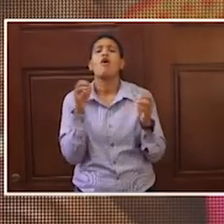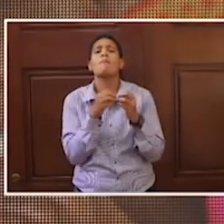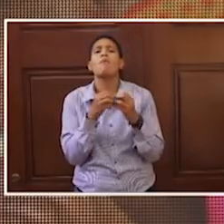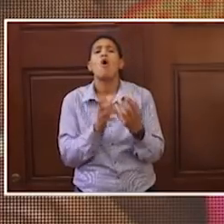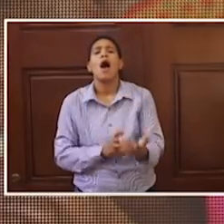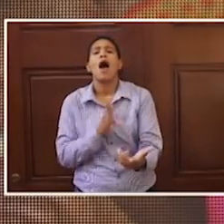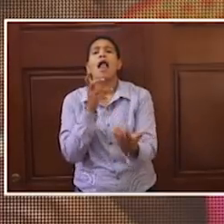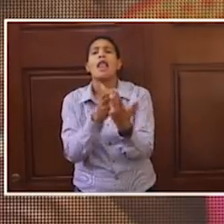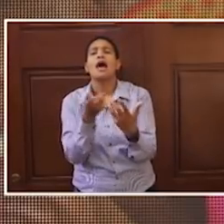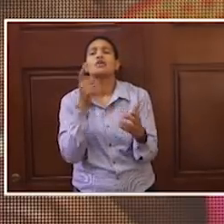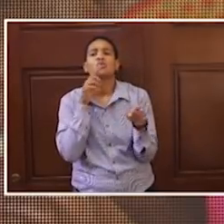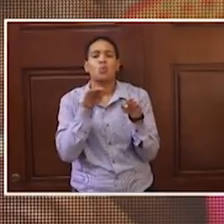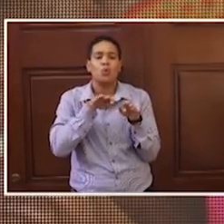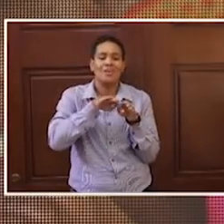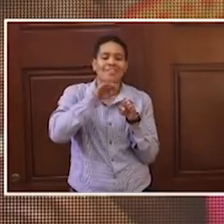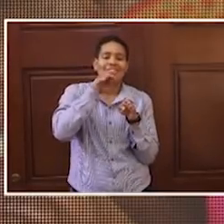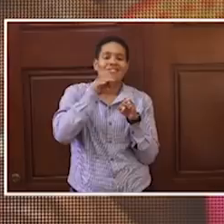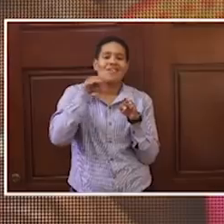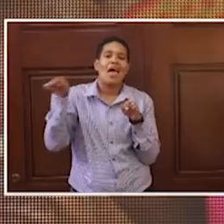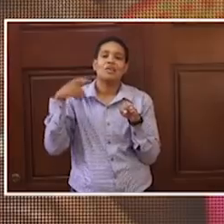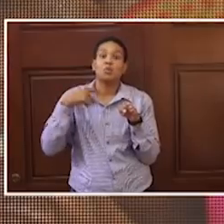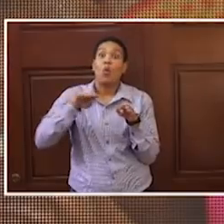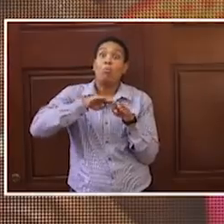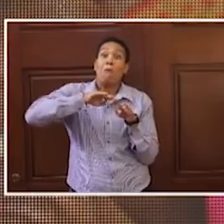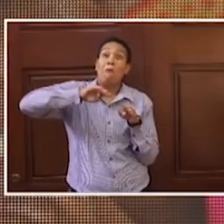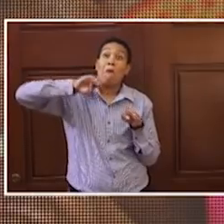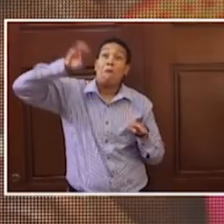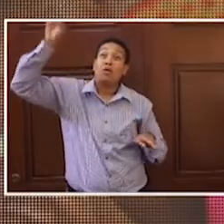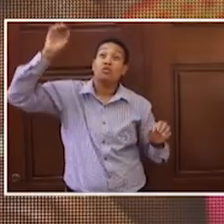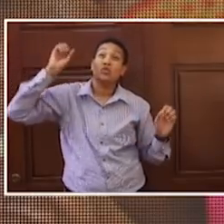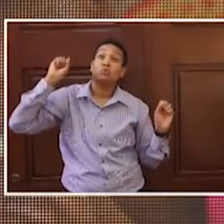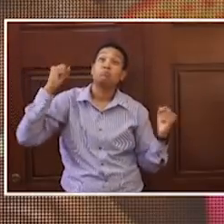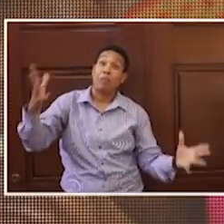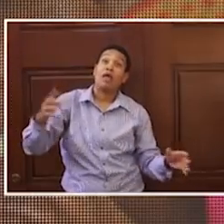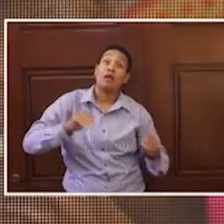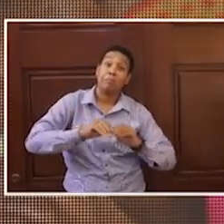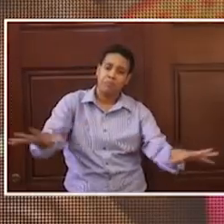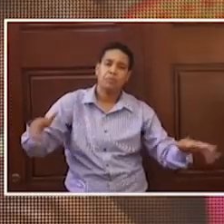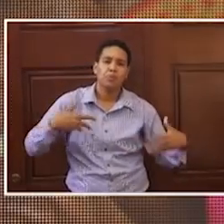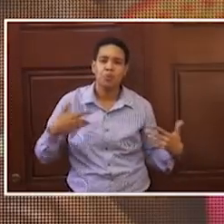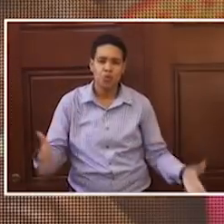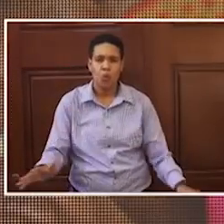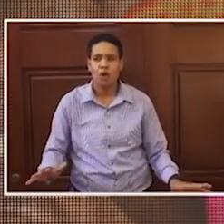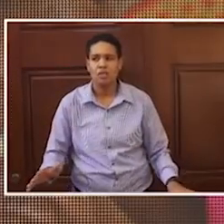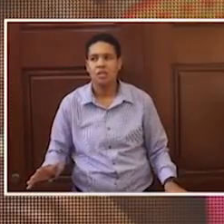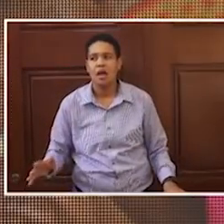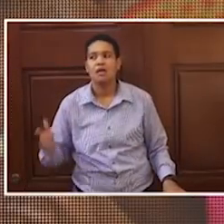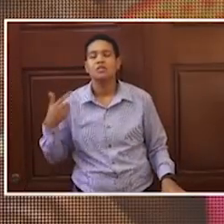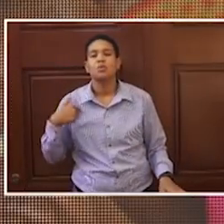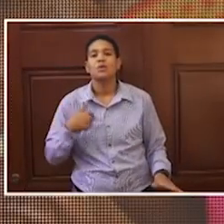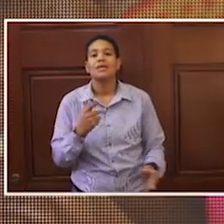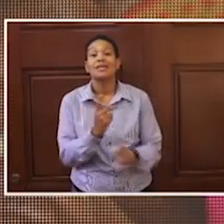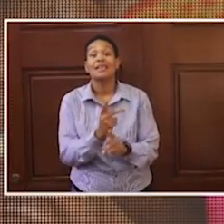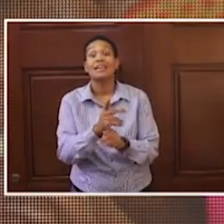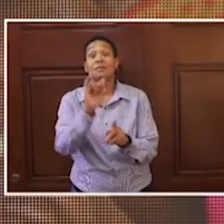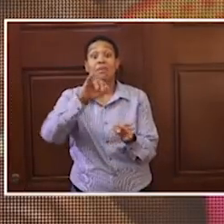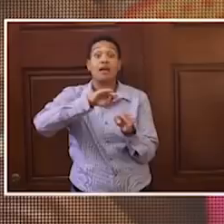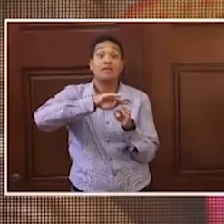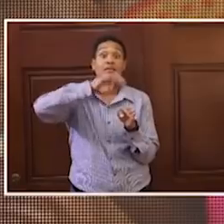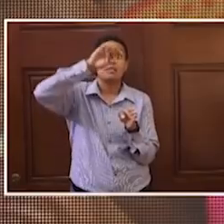aligned to the flatter curve, and as we keep that